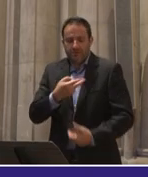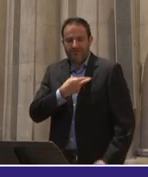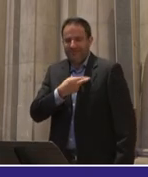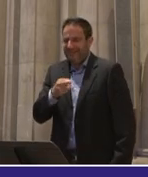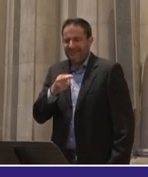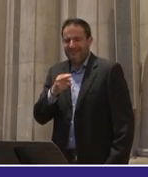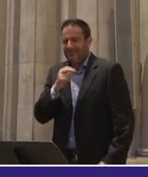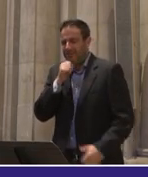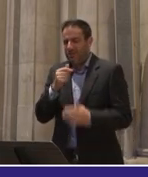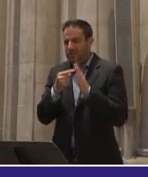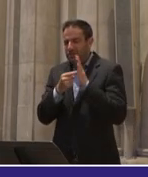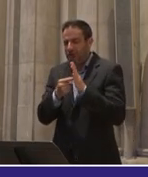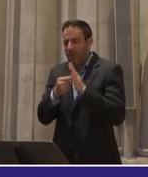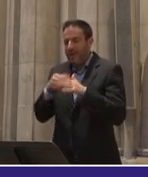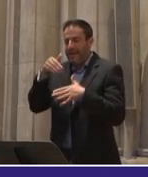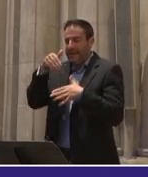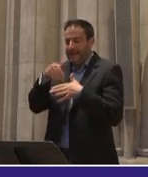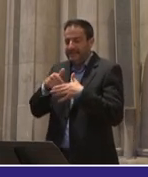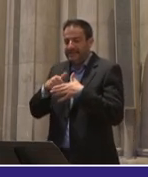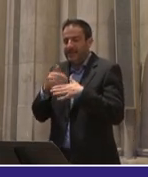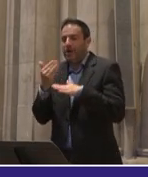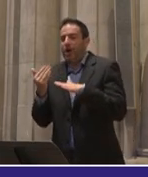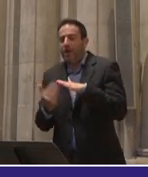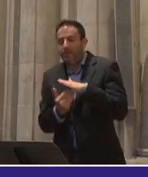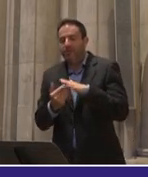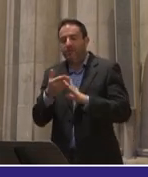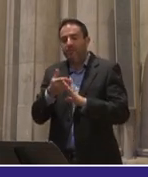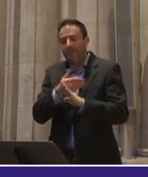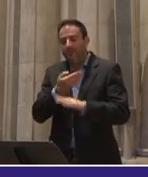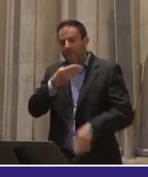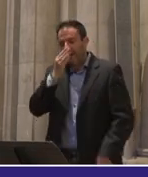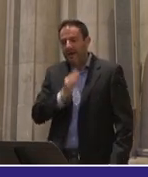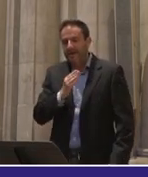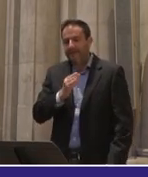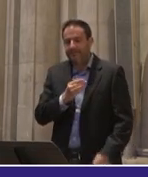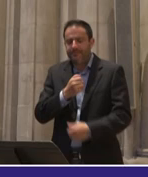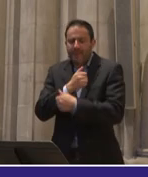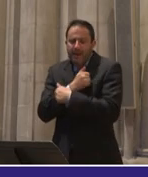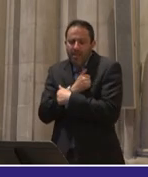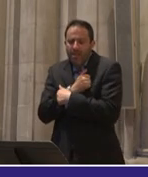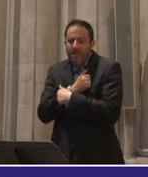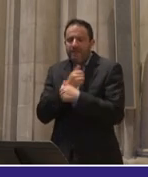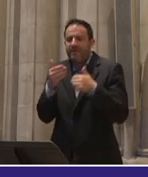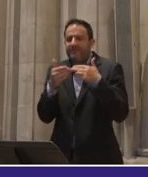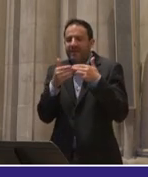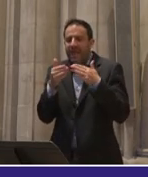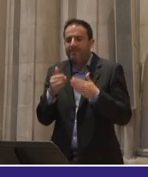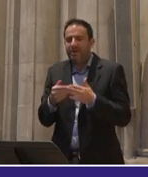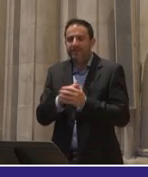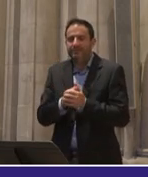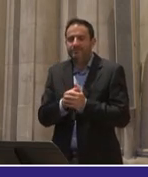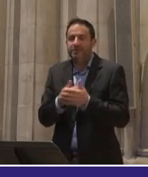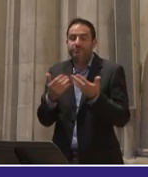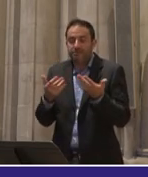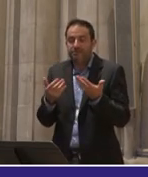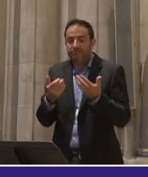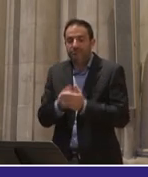did not reflect an inner humility before God and a love of neighbor, which was the essence of Torah.